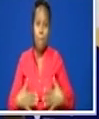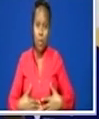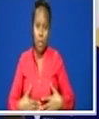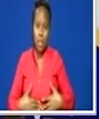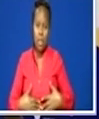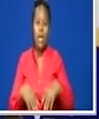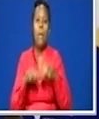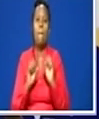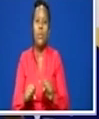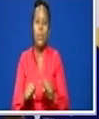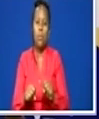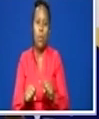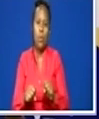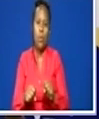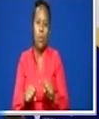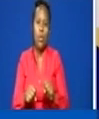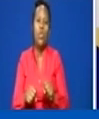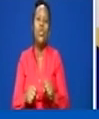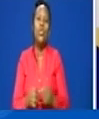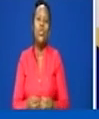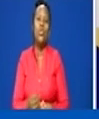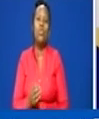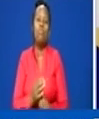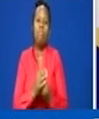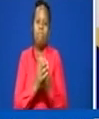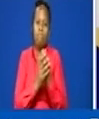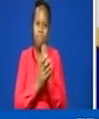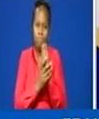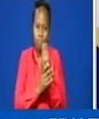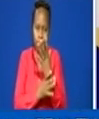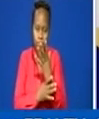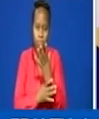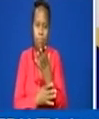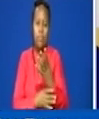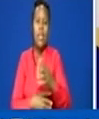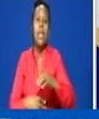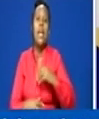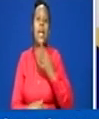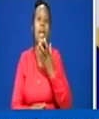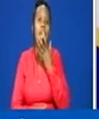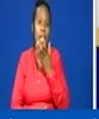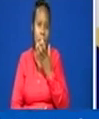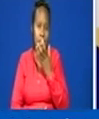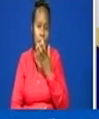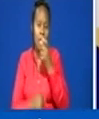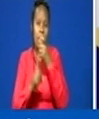are able to generate, or through that process, we are able to generate